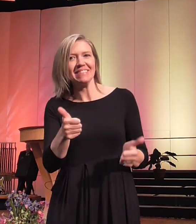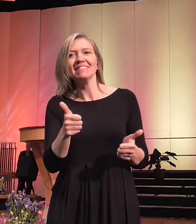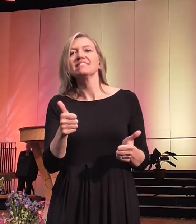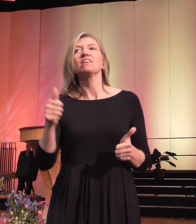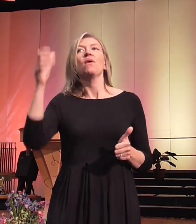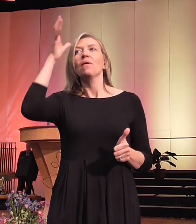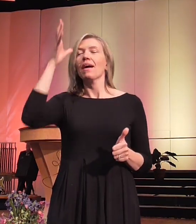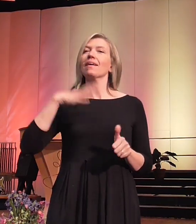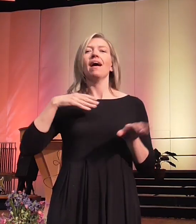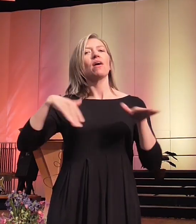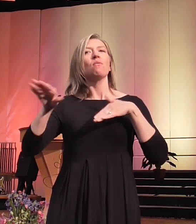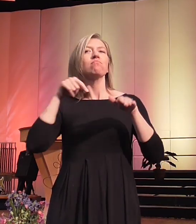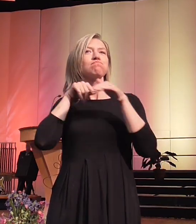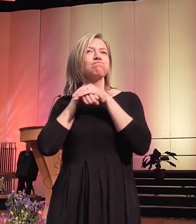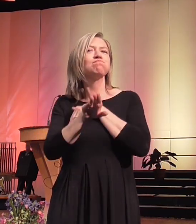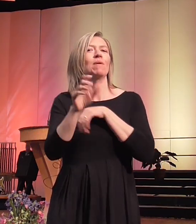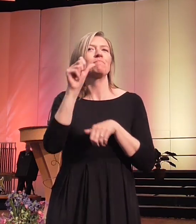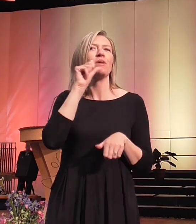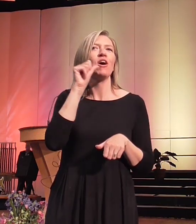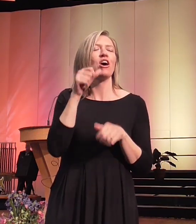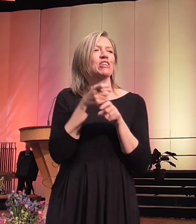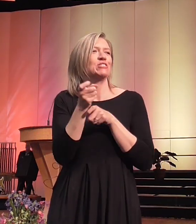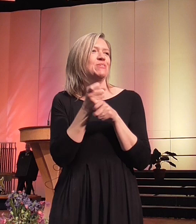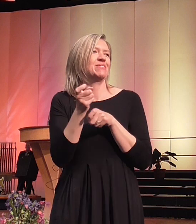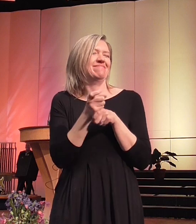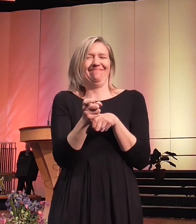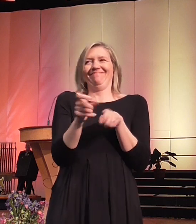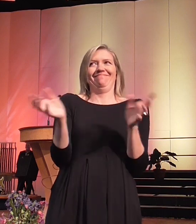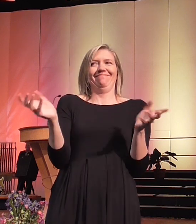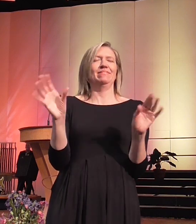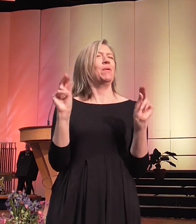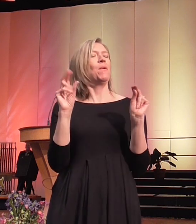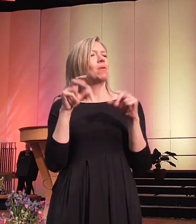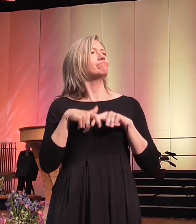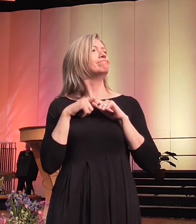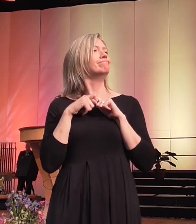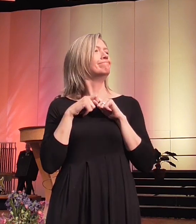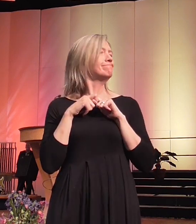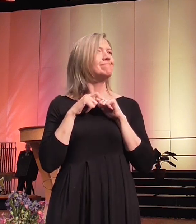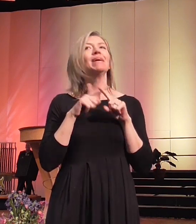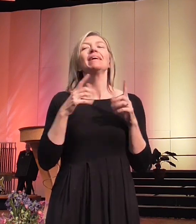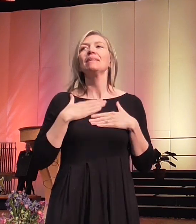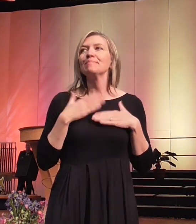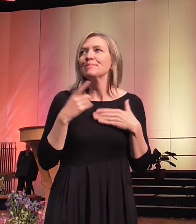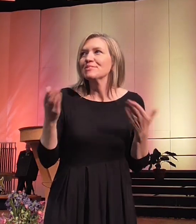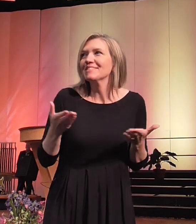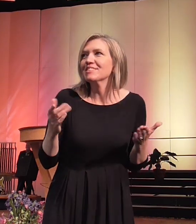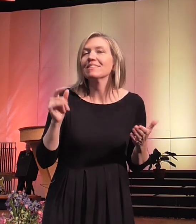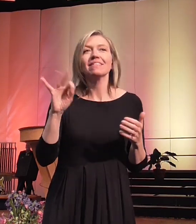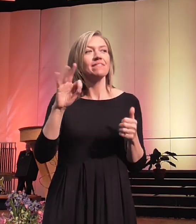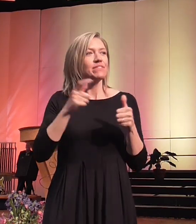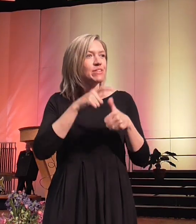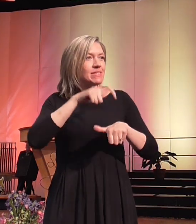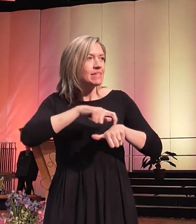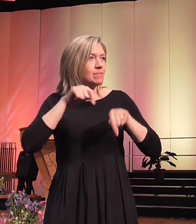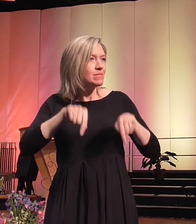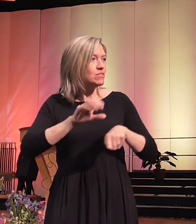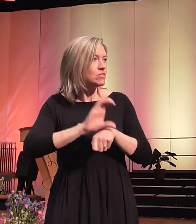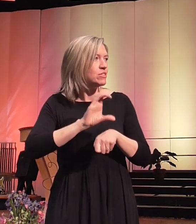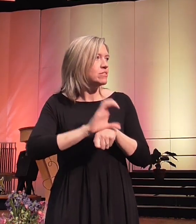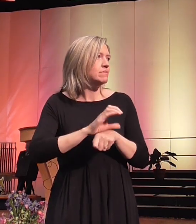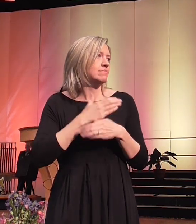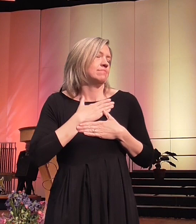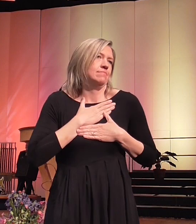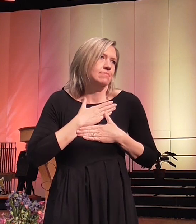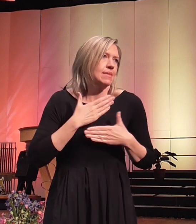guy walks into a bar, and all right, I'm not going to do that. But I'm glad that you're here. If you're here for the first time at Mile High Church,